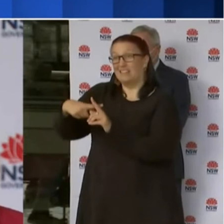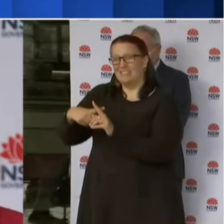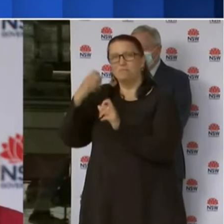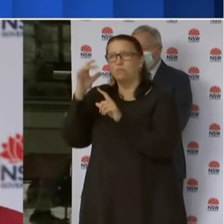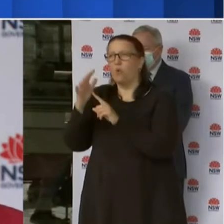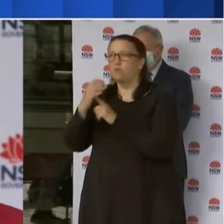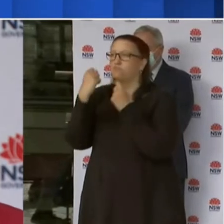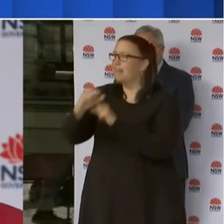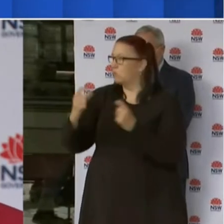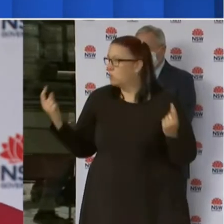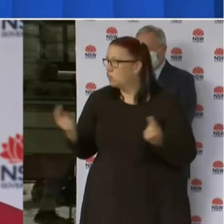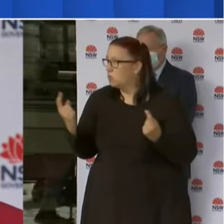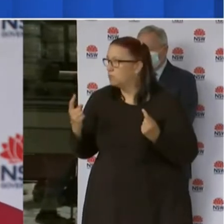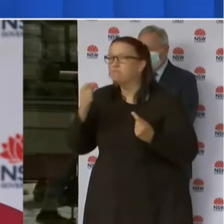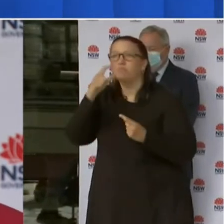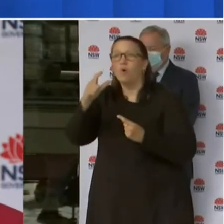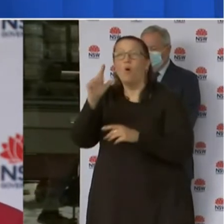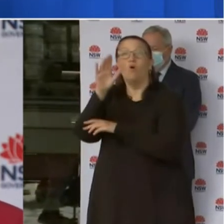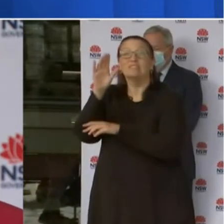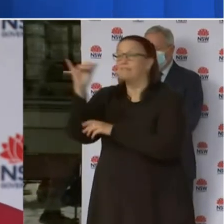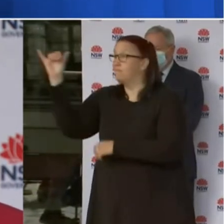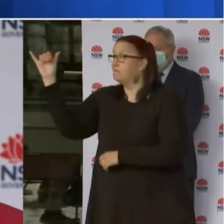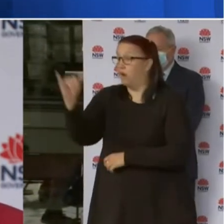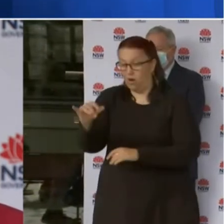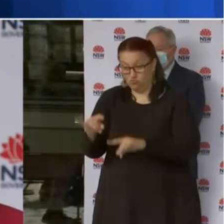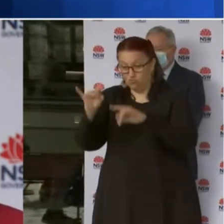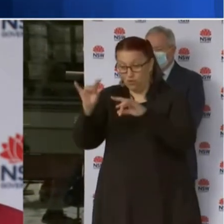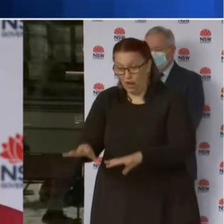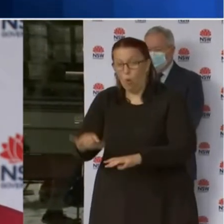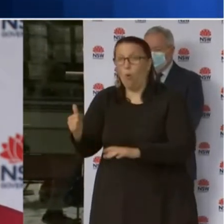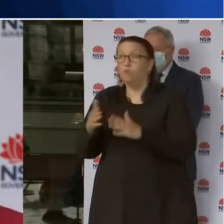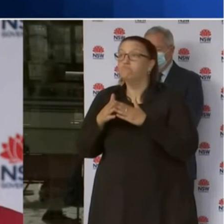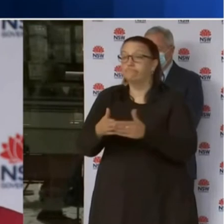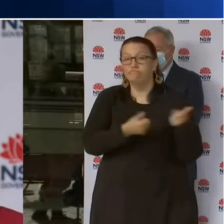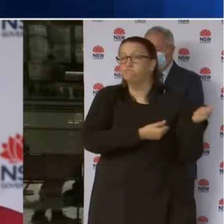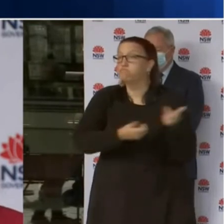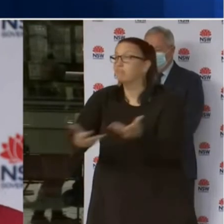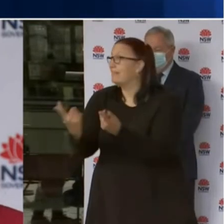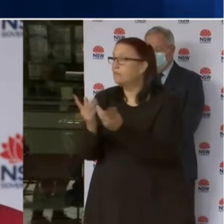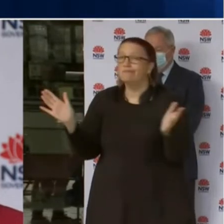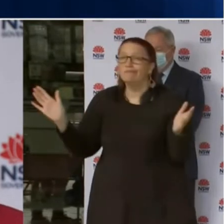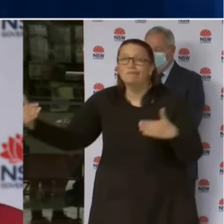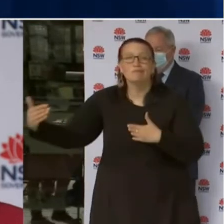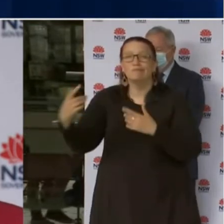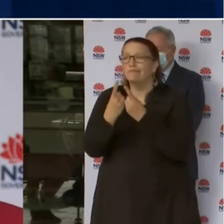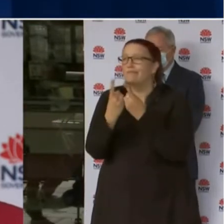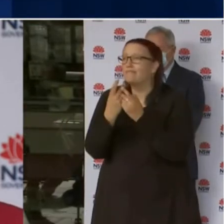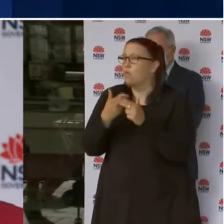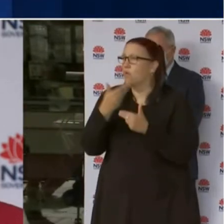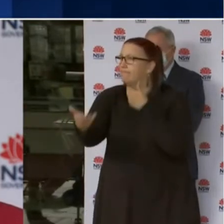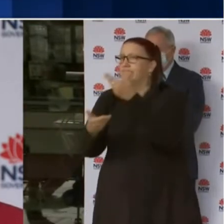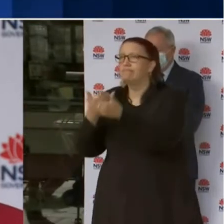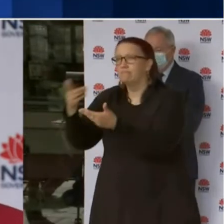our returned travellers in the quarantine system. And the reason for that is we're trying to stop any incursions. We're using